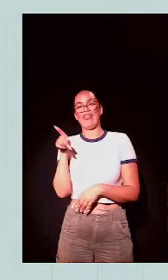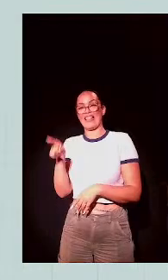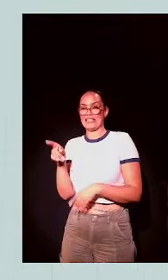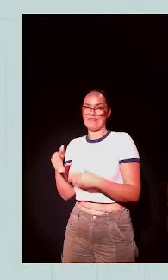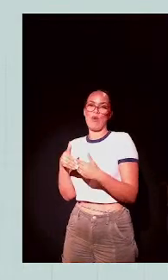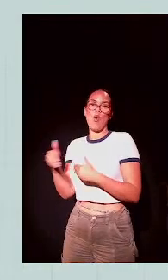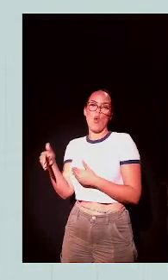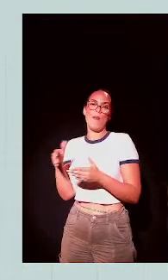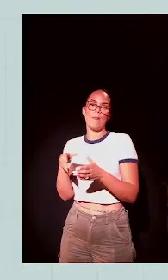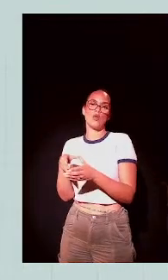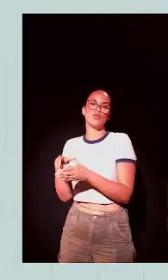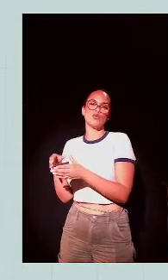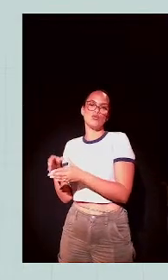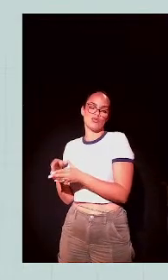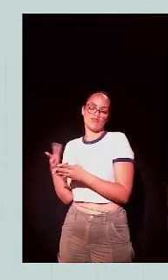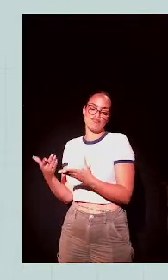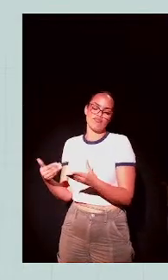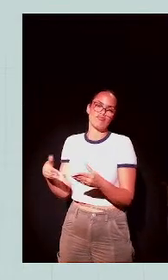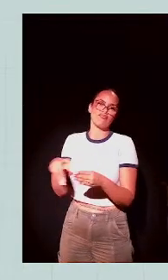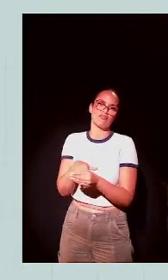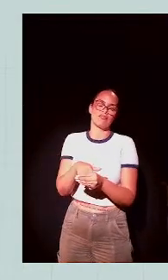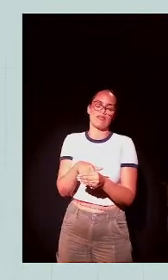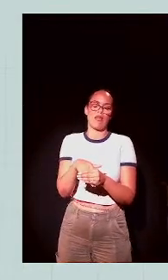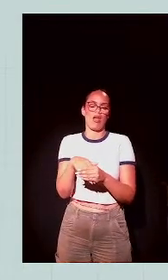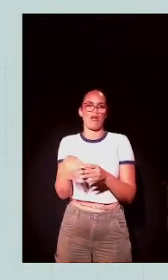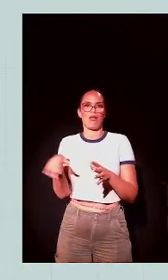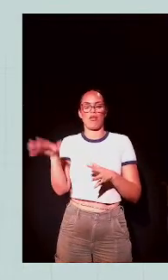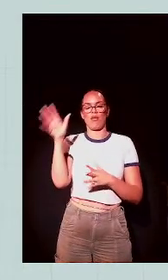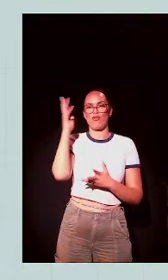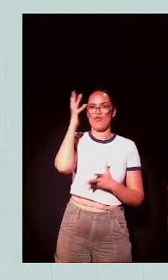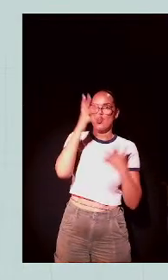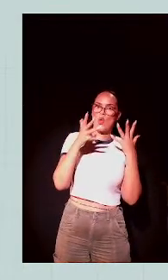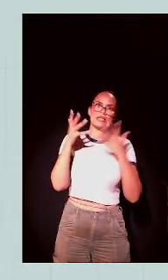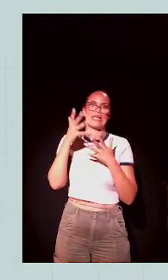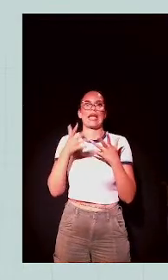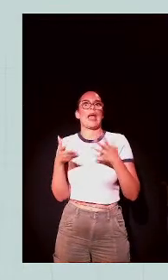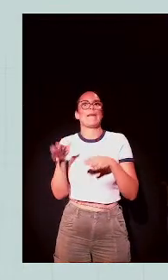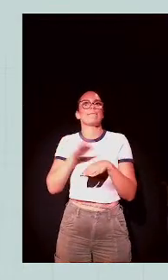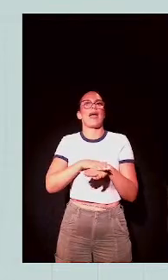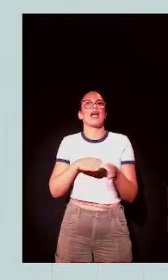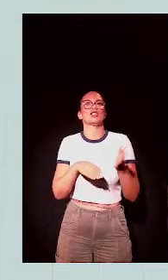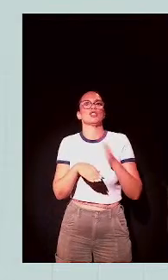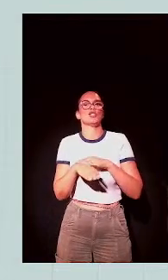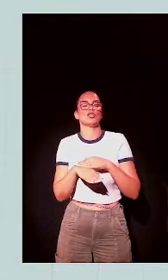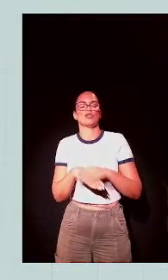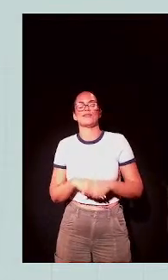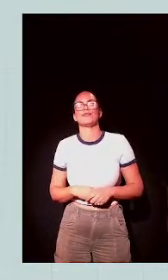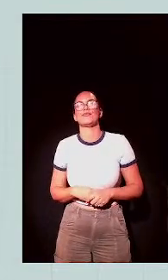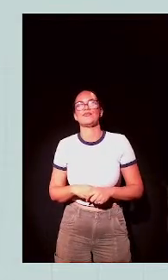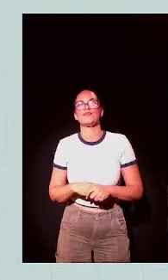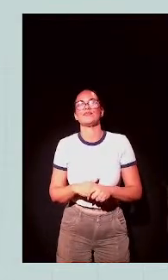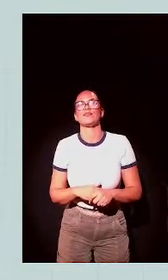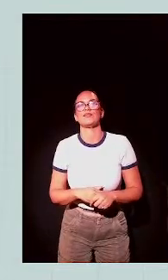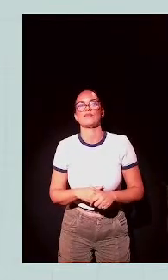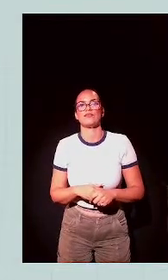more to implement a chaotic patch based on Rob Hordic's Rungler. And left to run, this